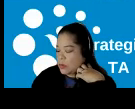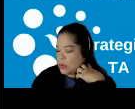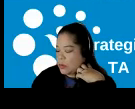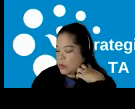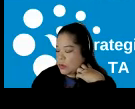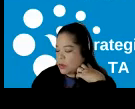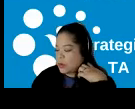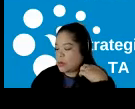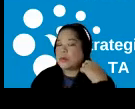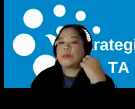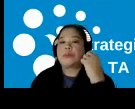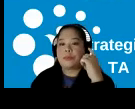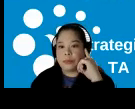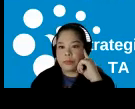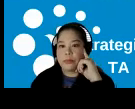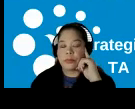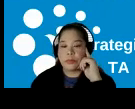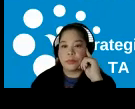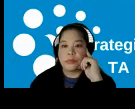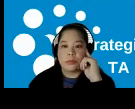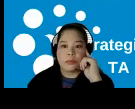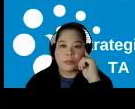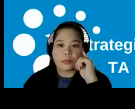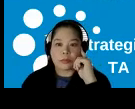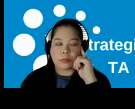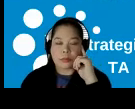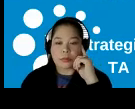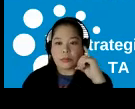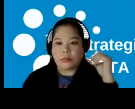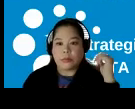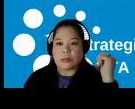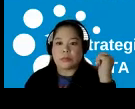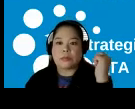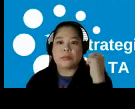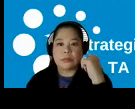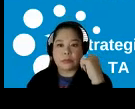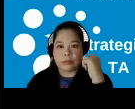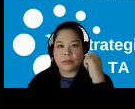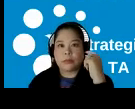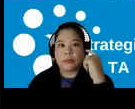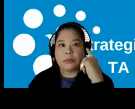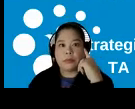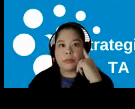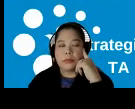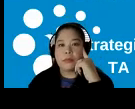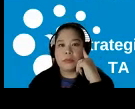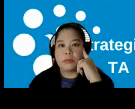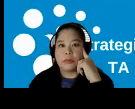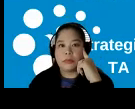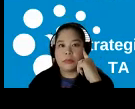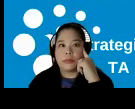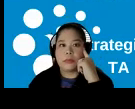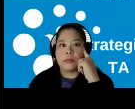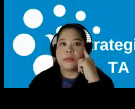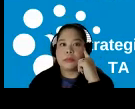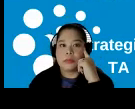before Healthy Start, as we saw kind of the natural, evolutions of Healthy Start programs, creating FRCs